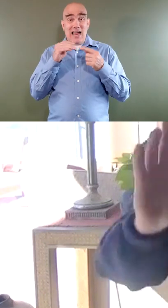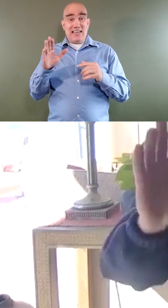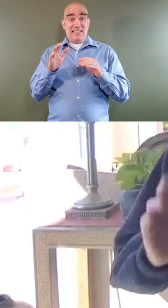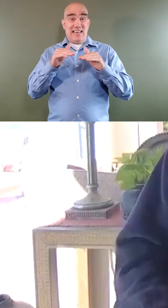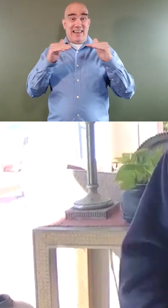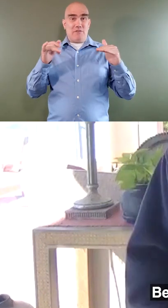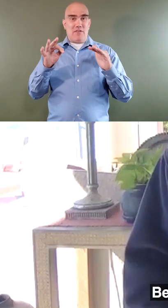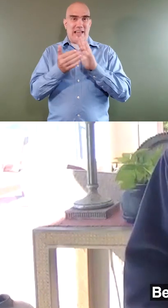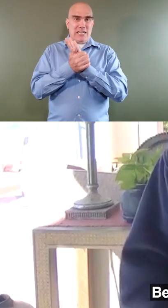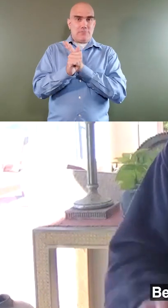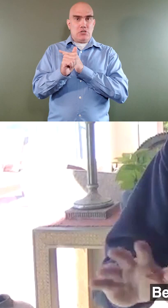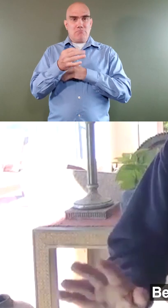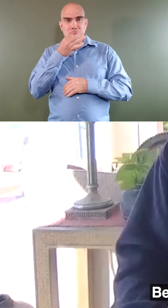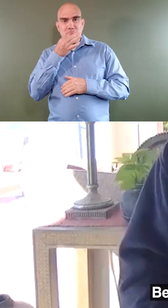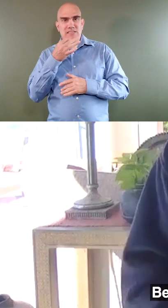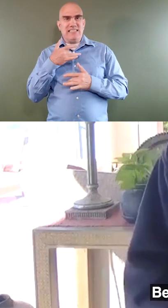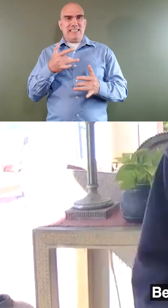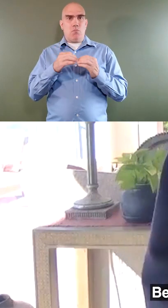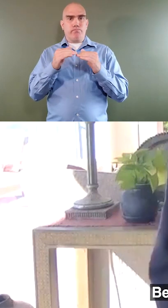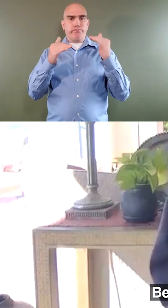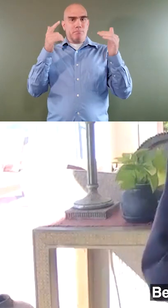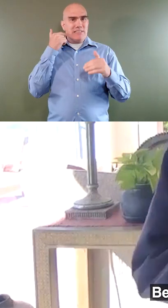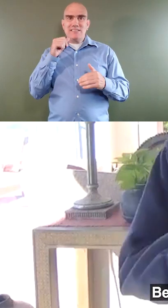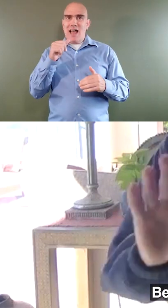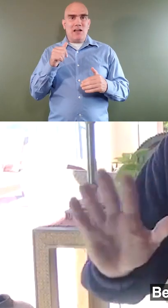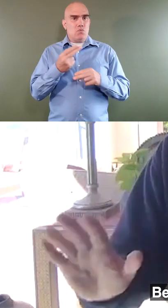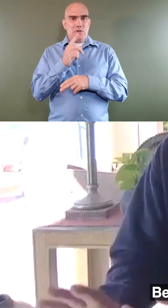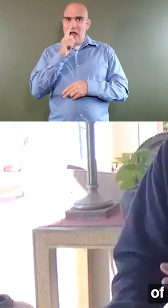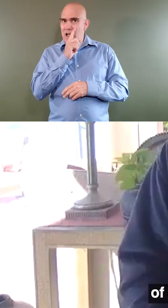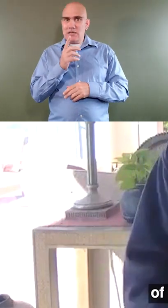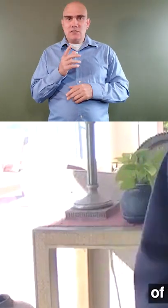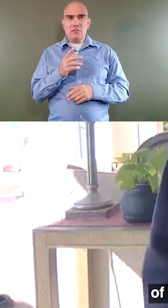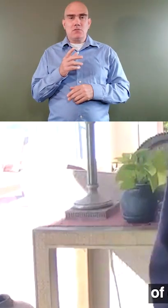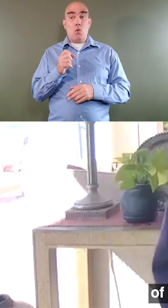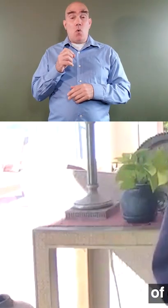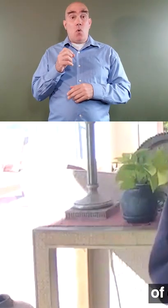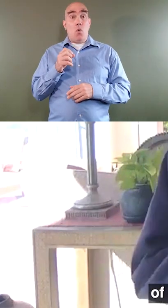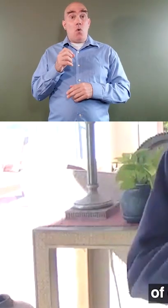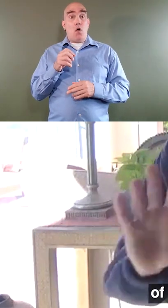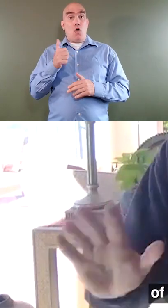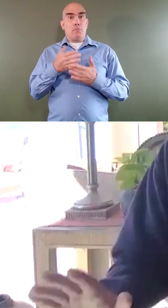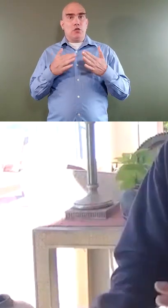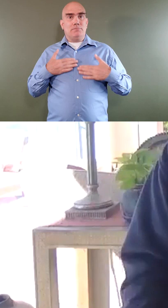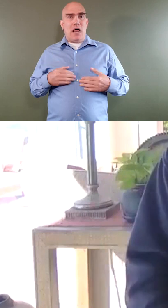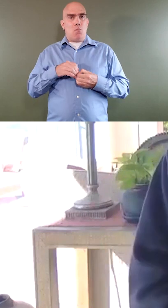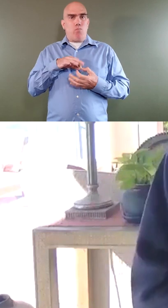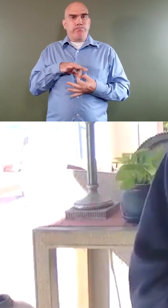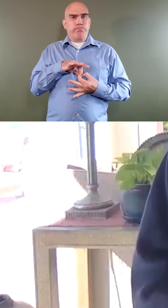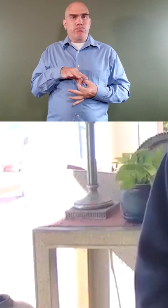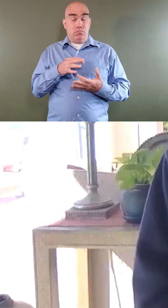much higher because he doesn't have the use of certain other parts of his body.